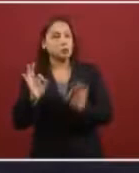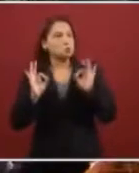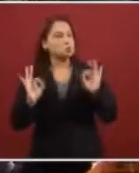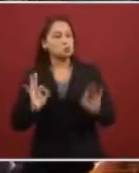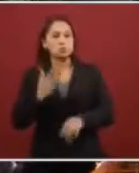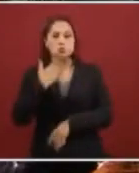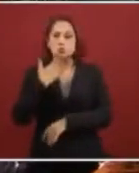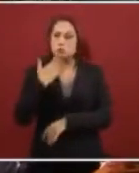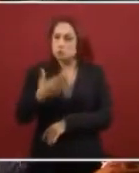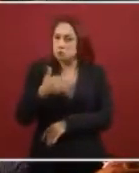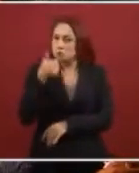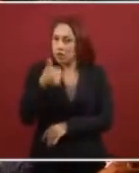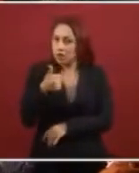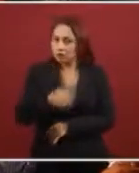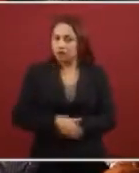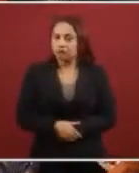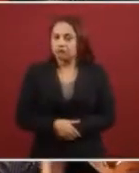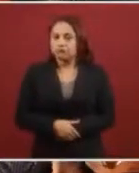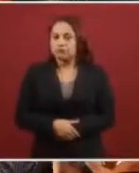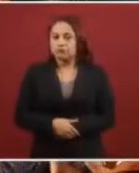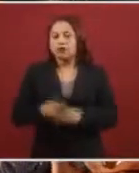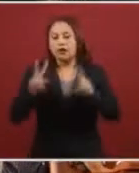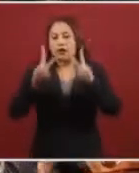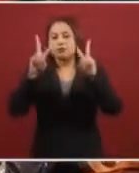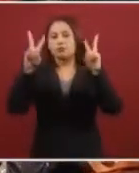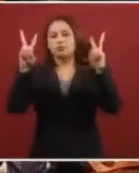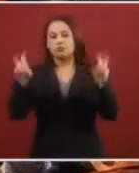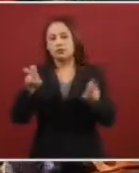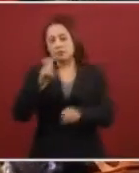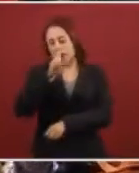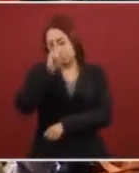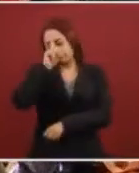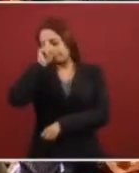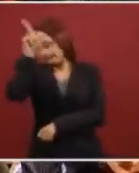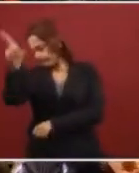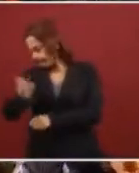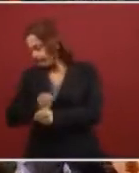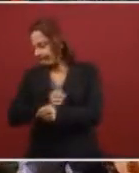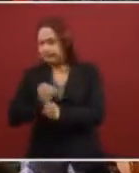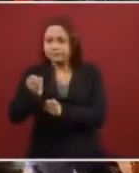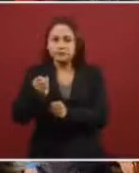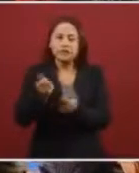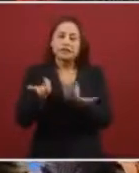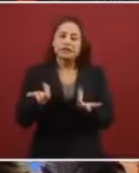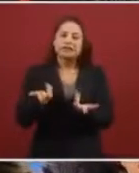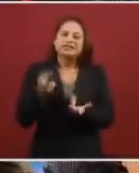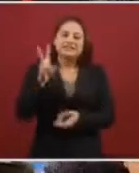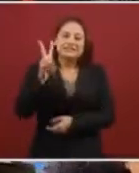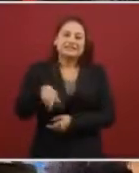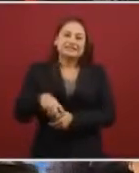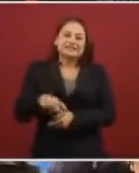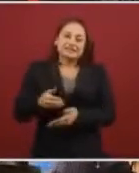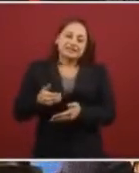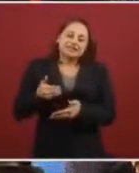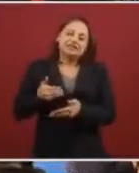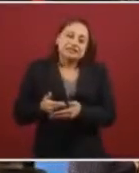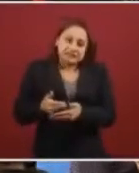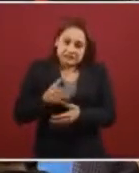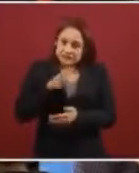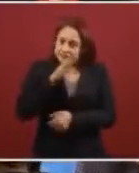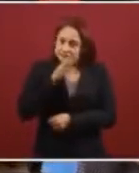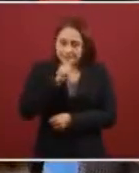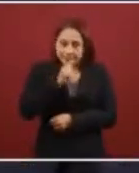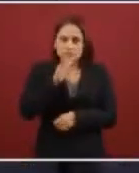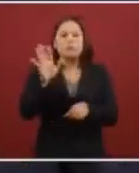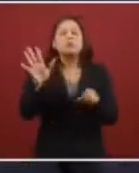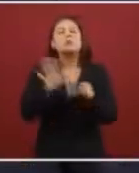violencia, in the case no hemos of violence, podido avanzar. We have not advanced as porque much. Es un asunto complejo. Because